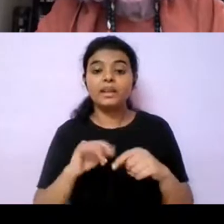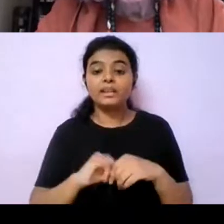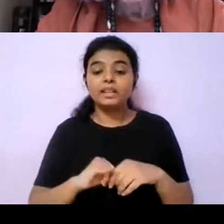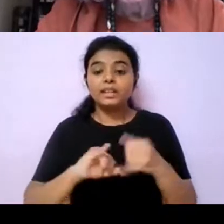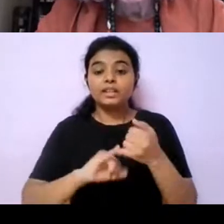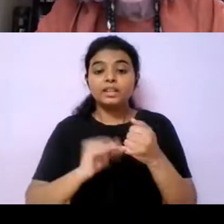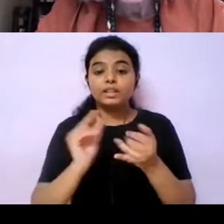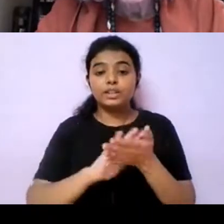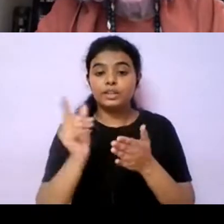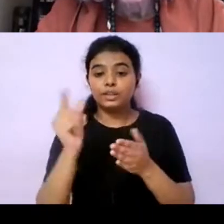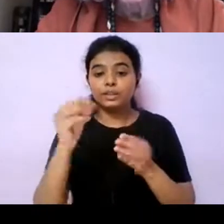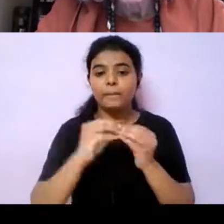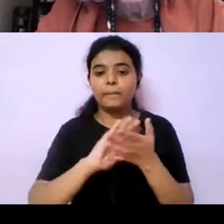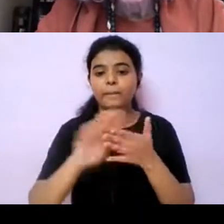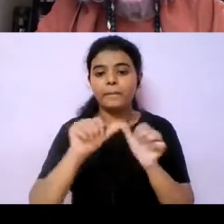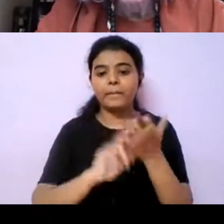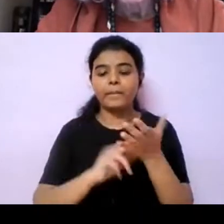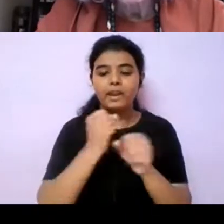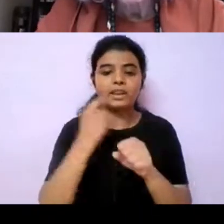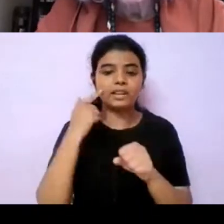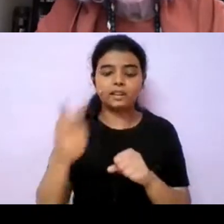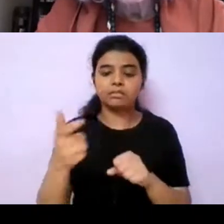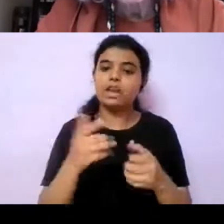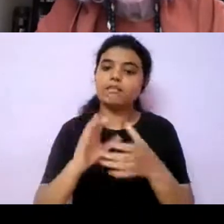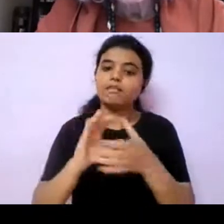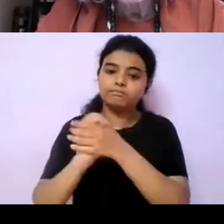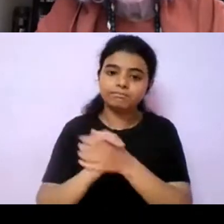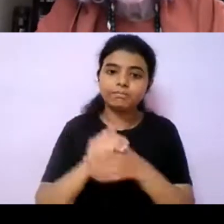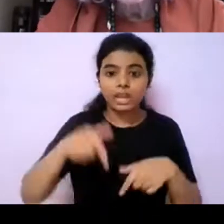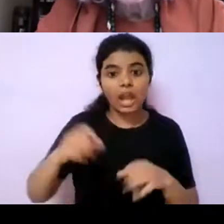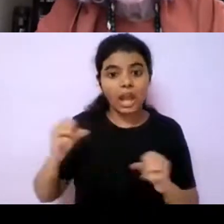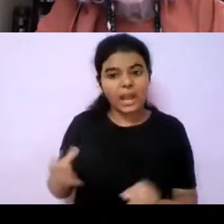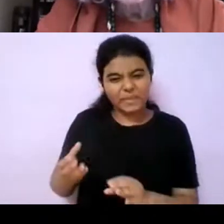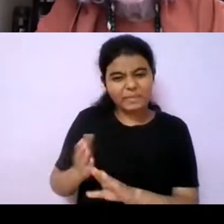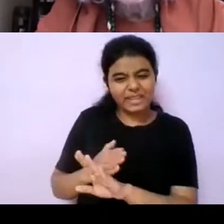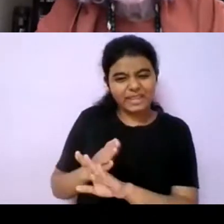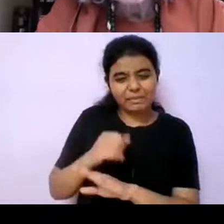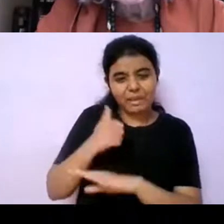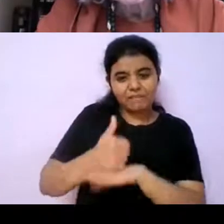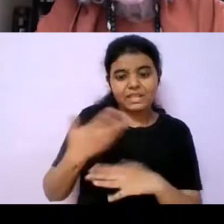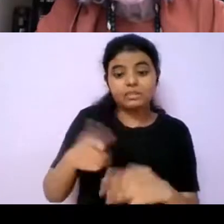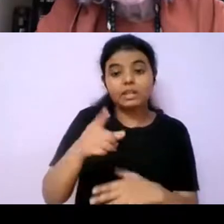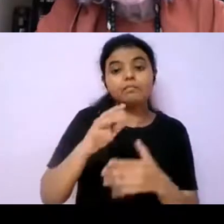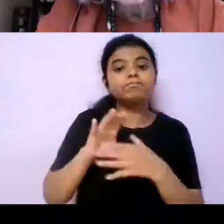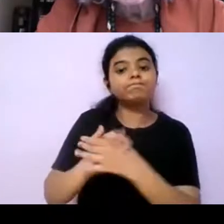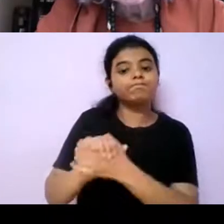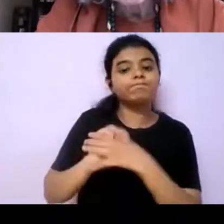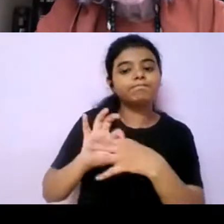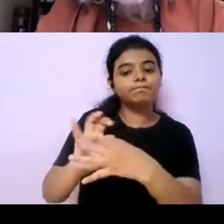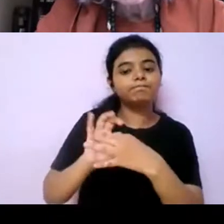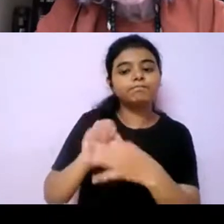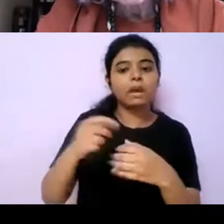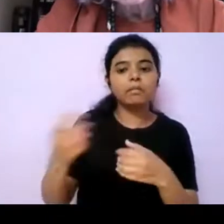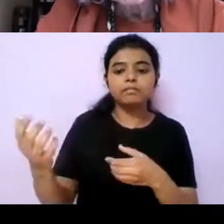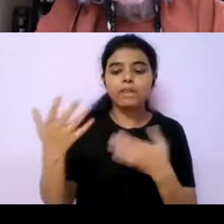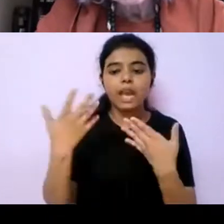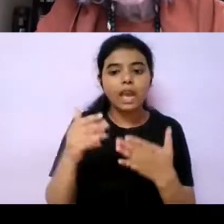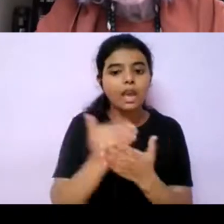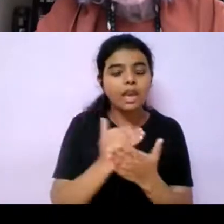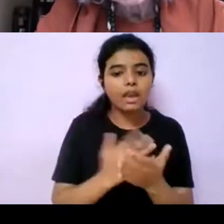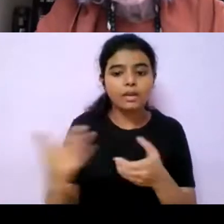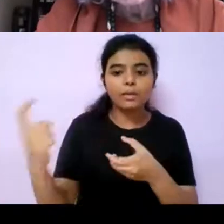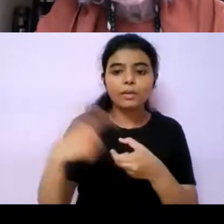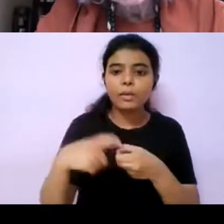of the center, though the center is very young, but even before its formation, she has taken part in a number